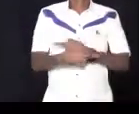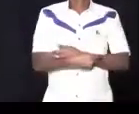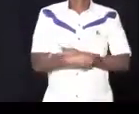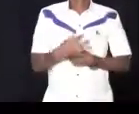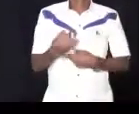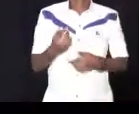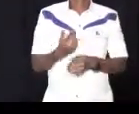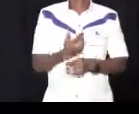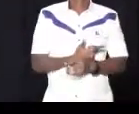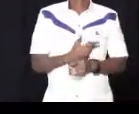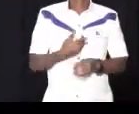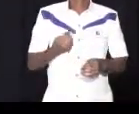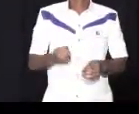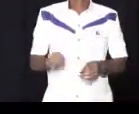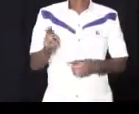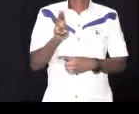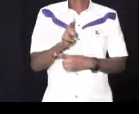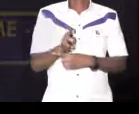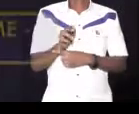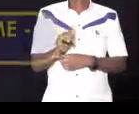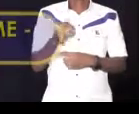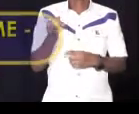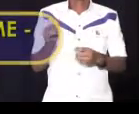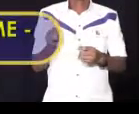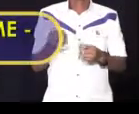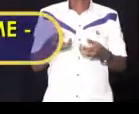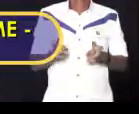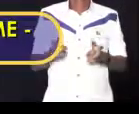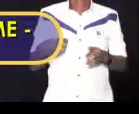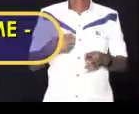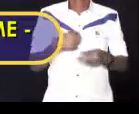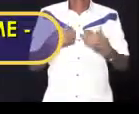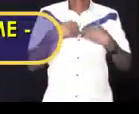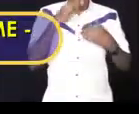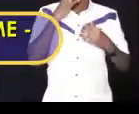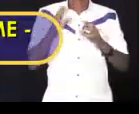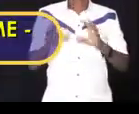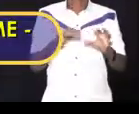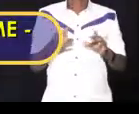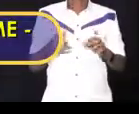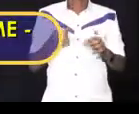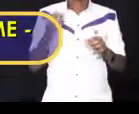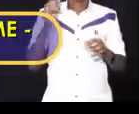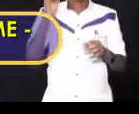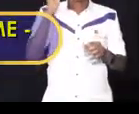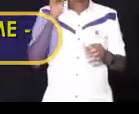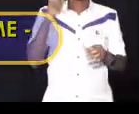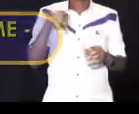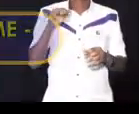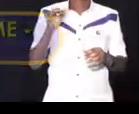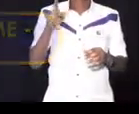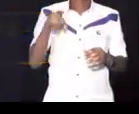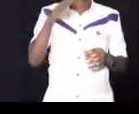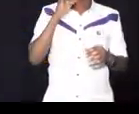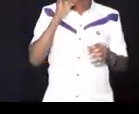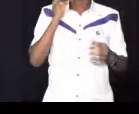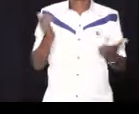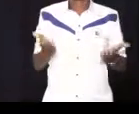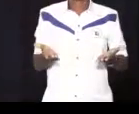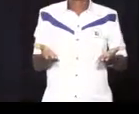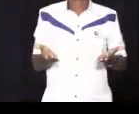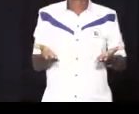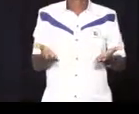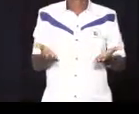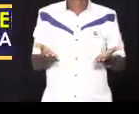today's lesson the usual way we've been doing. I think you still recollect how we open our lesson. Uncle Popo is here. I